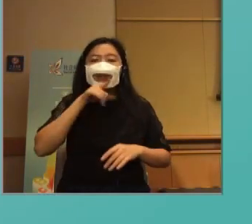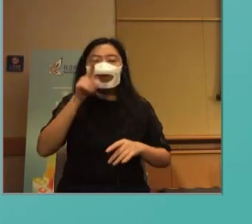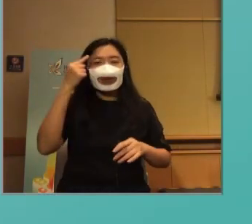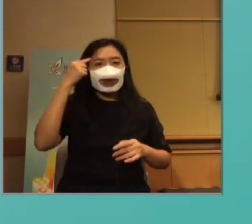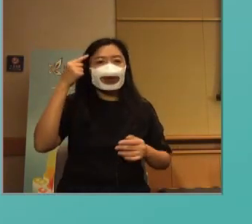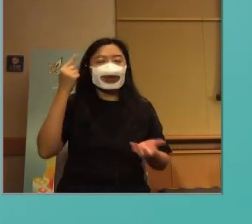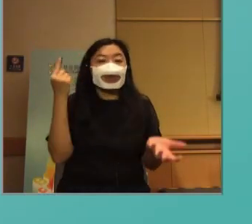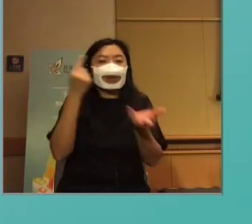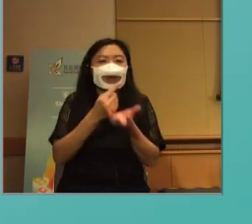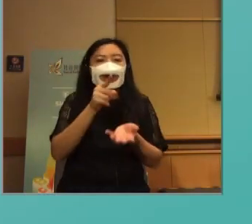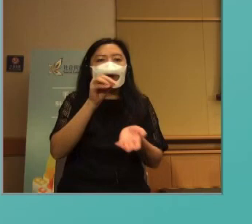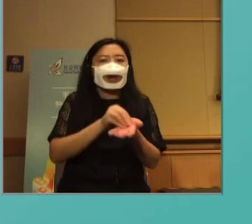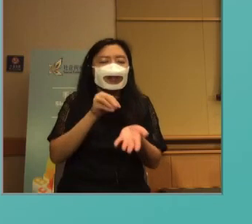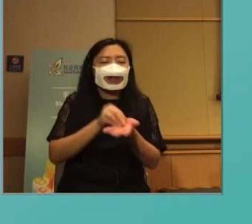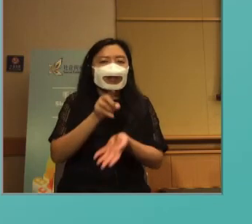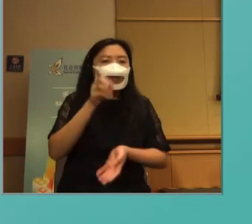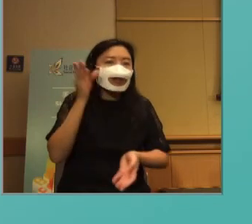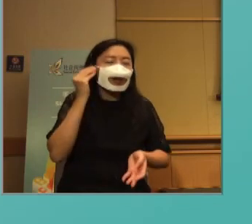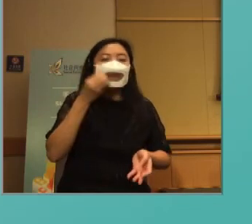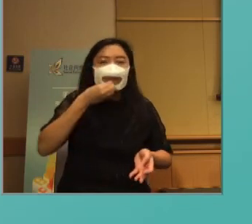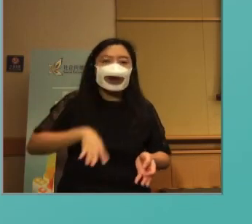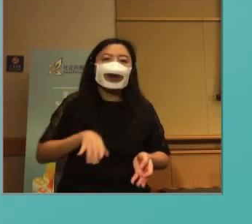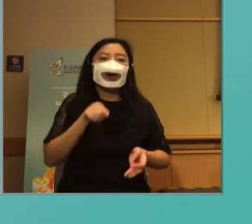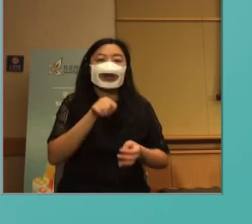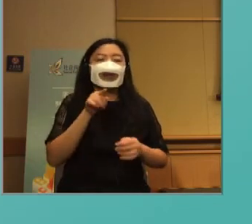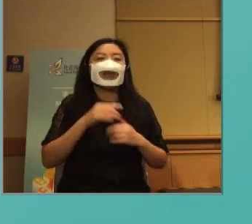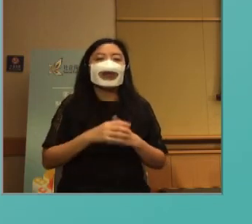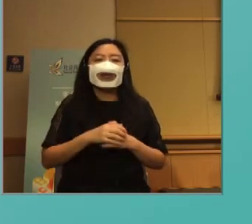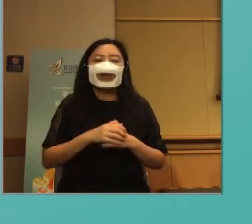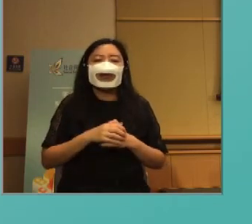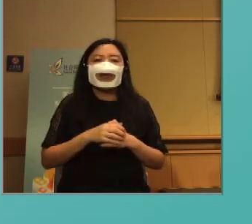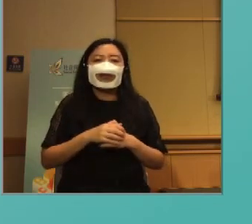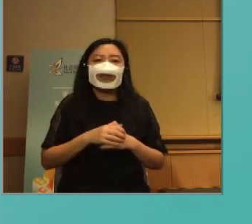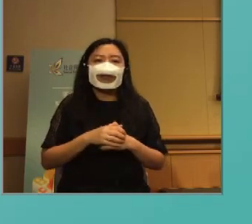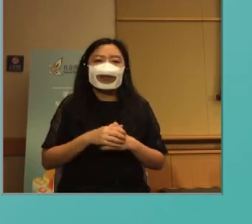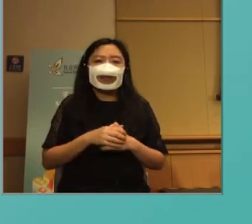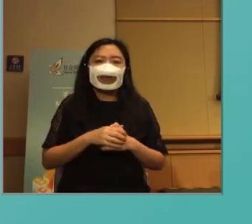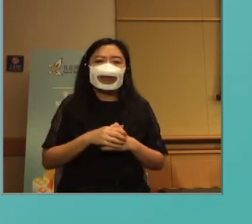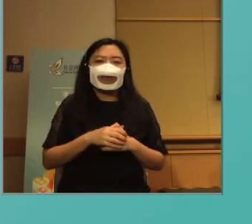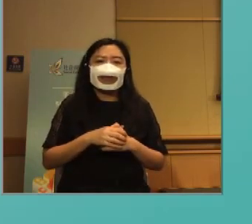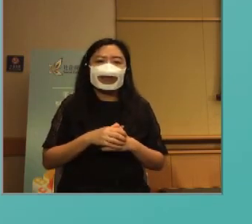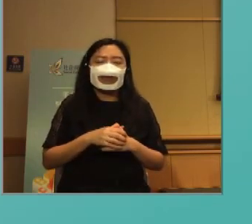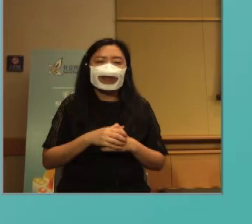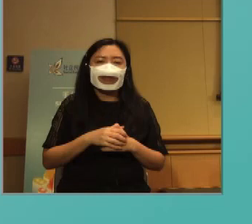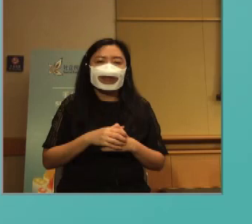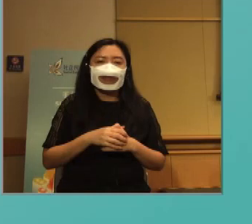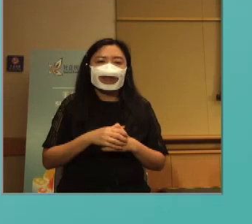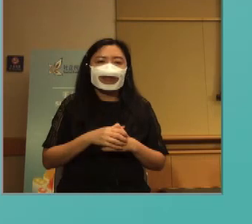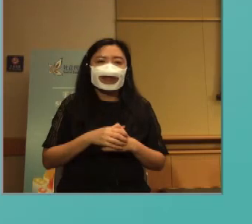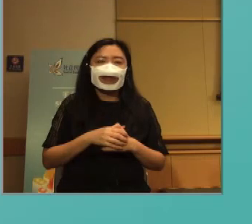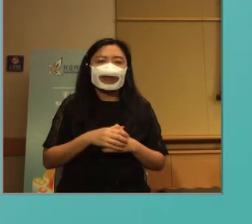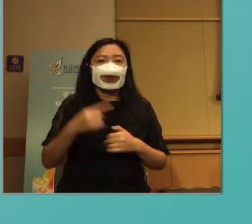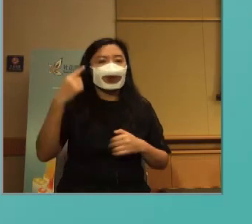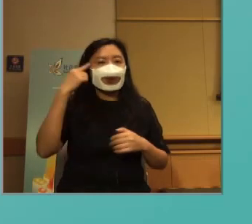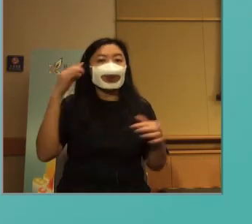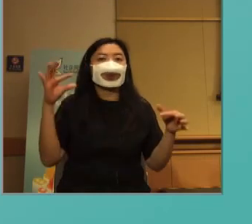property rights and about building the shared network effect, which I'll elaborate a little bit on in the context of digital property rights. I want to I say this a